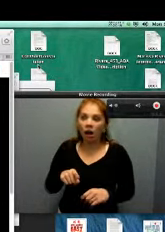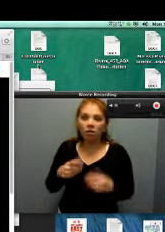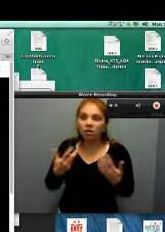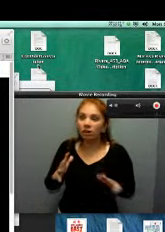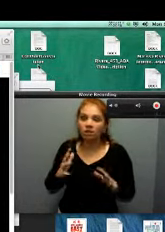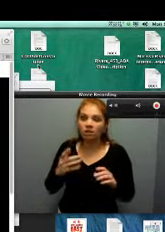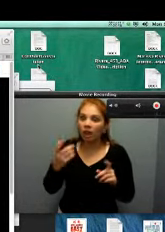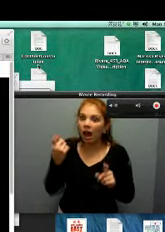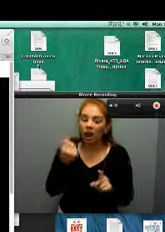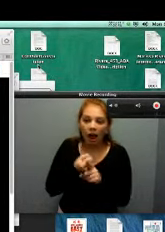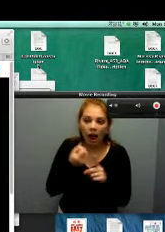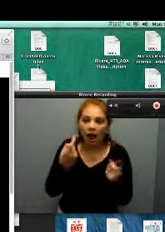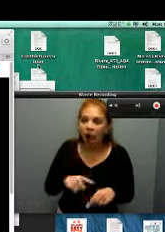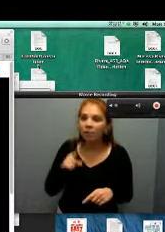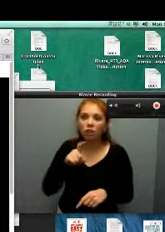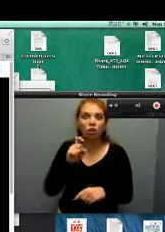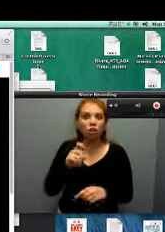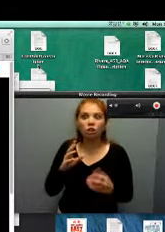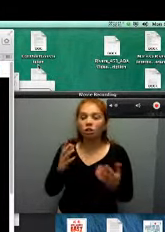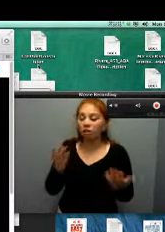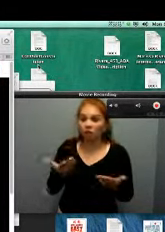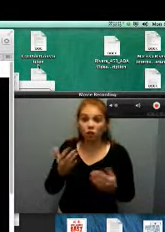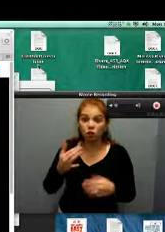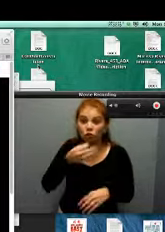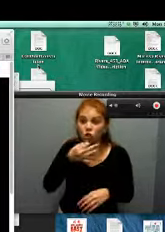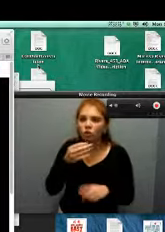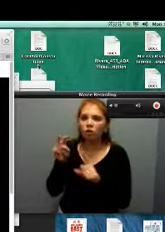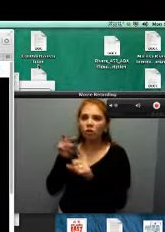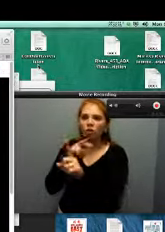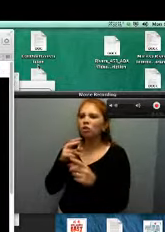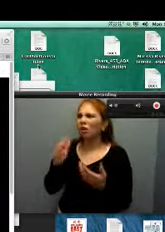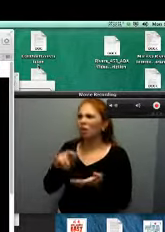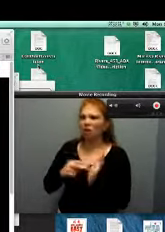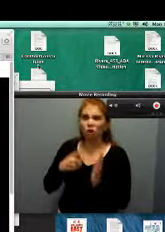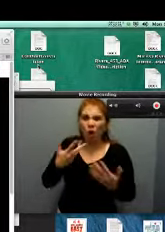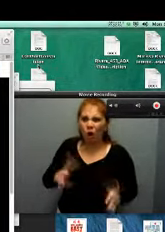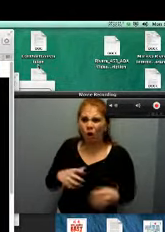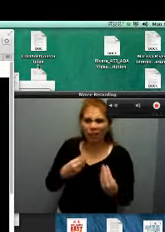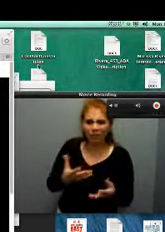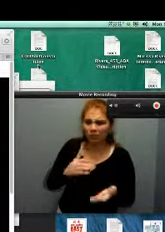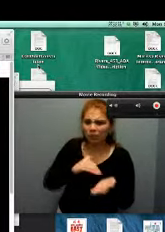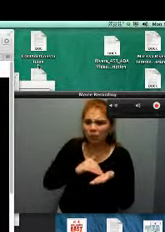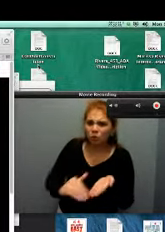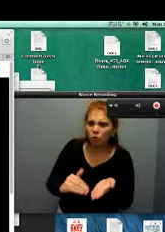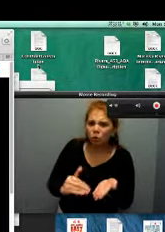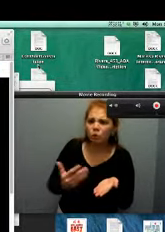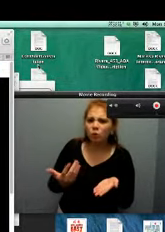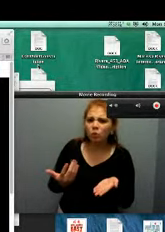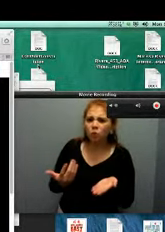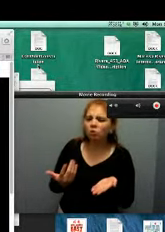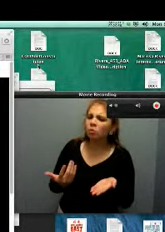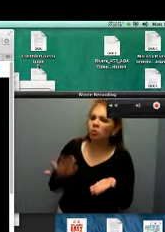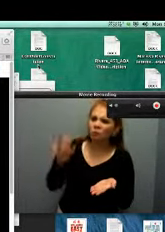be here soon. So you basically are already giving him an excuse without even knowing why he's late.